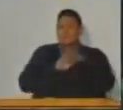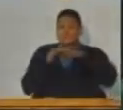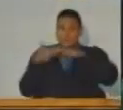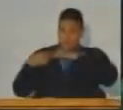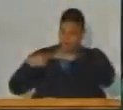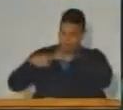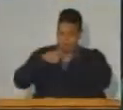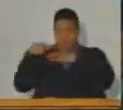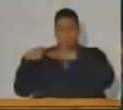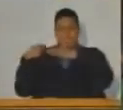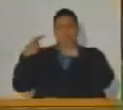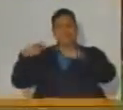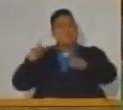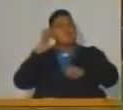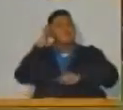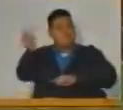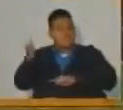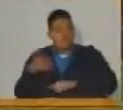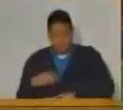Jamaica.